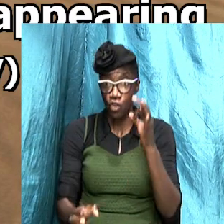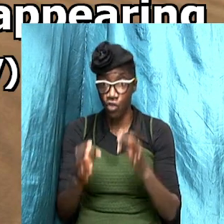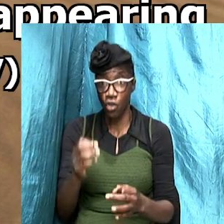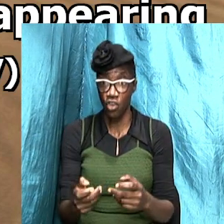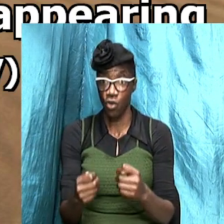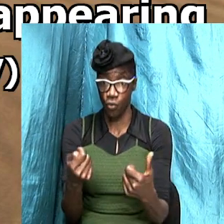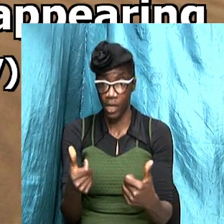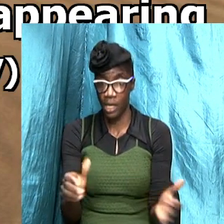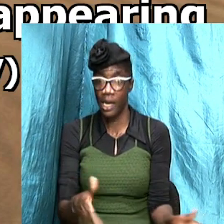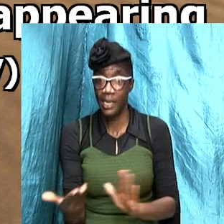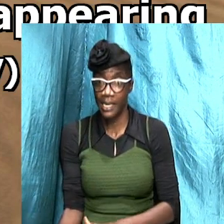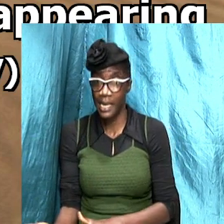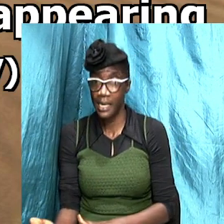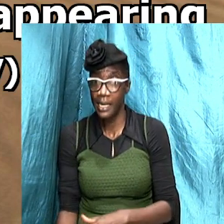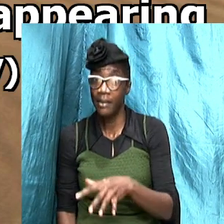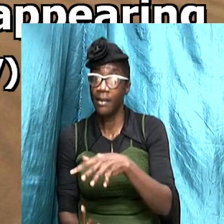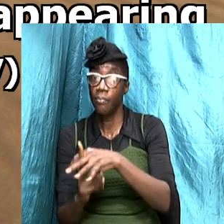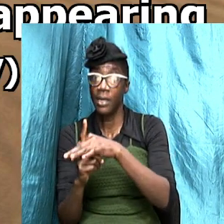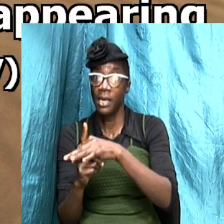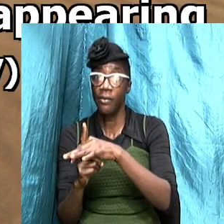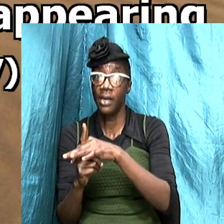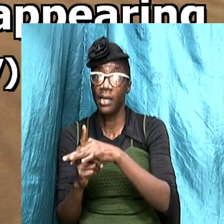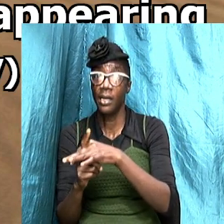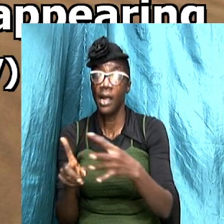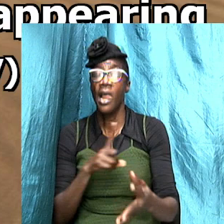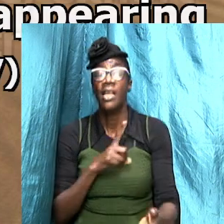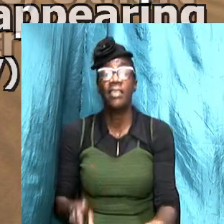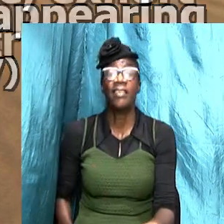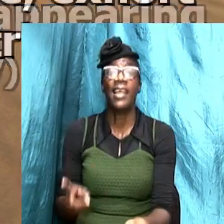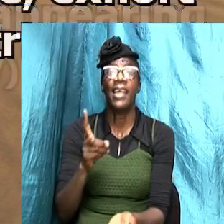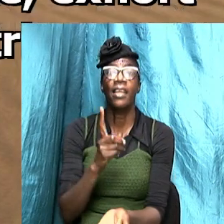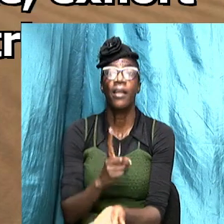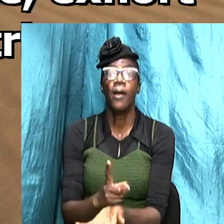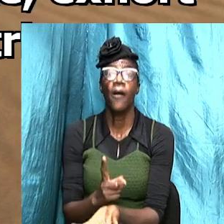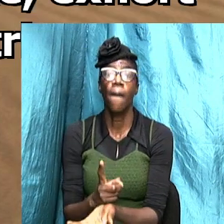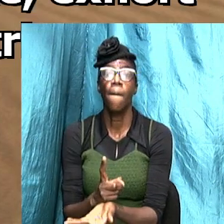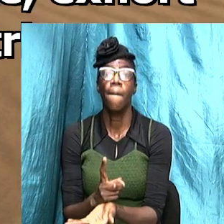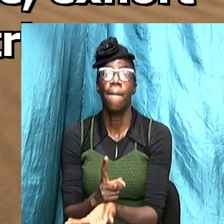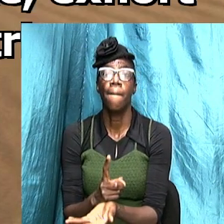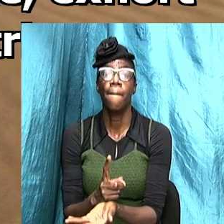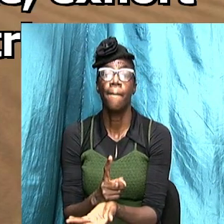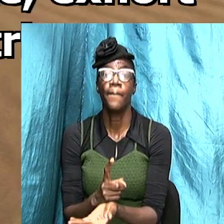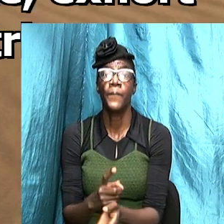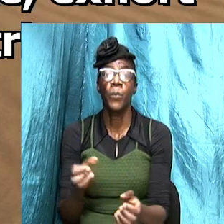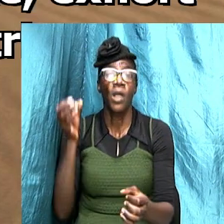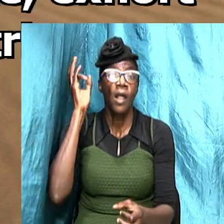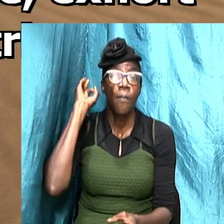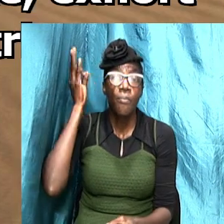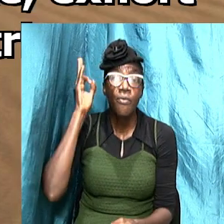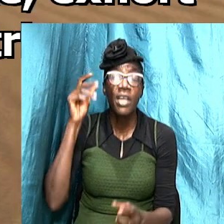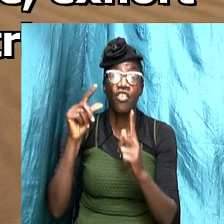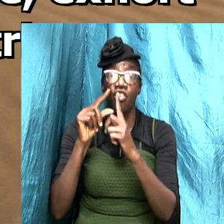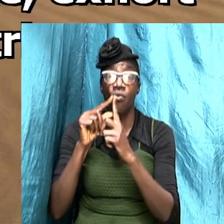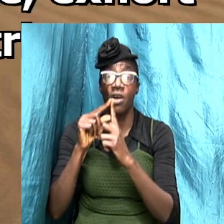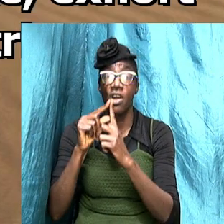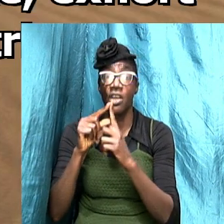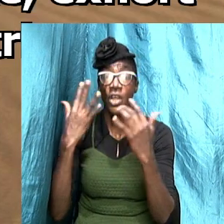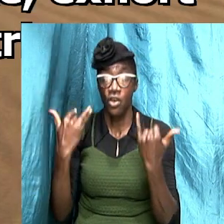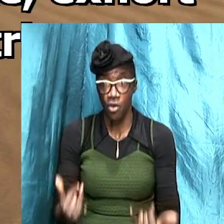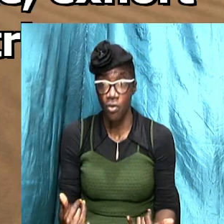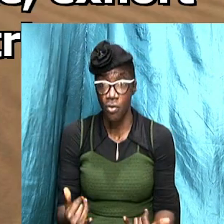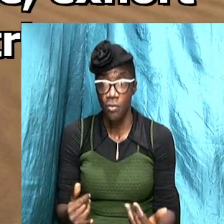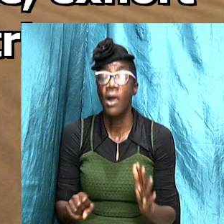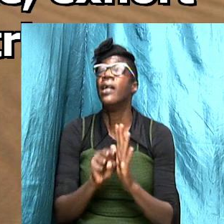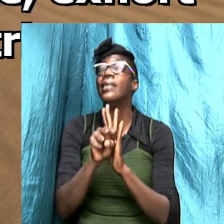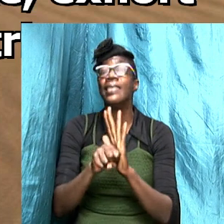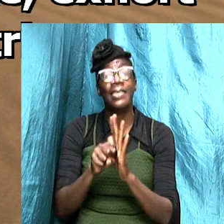and the dead at his appearing and his kingdom preach the word be instant in